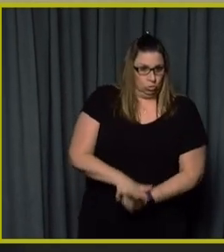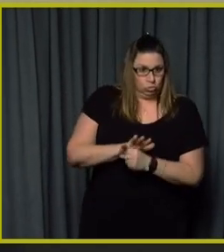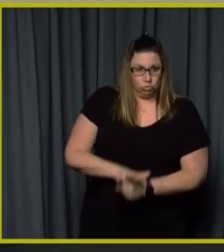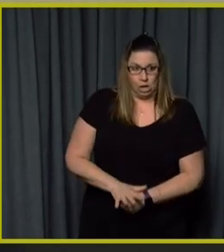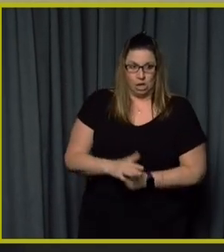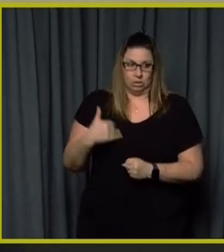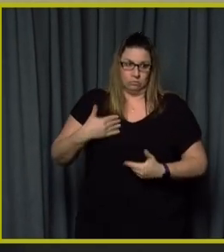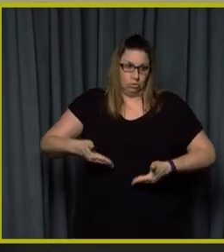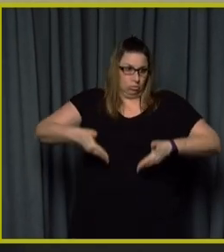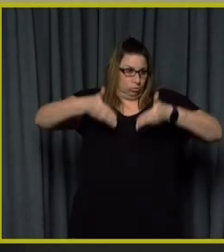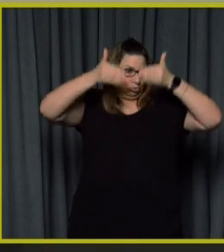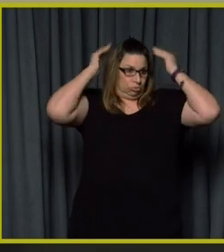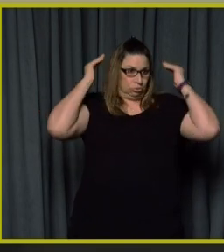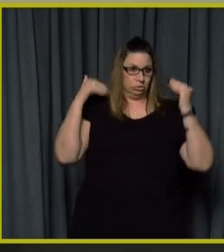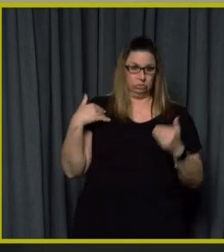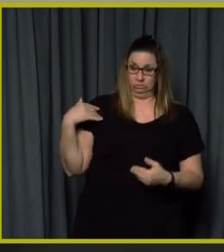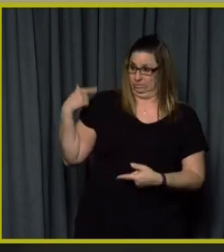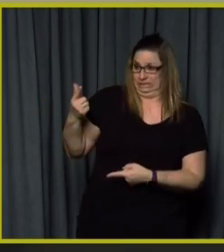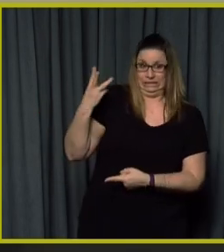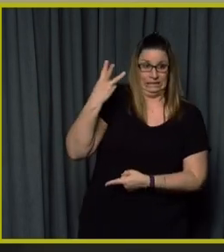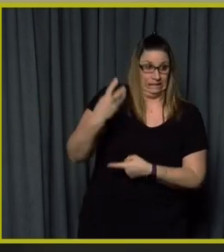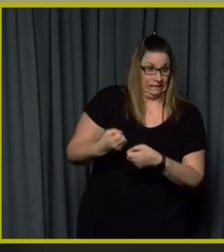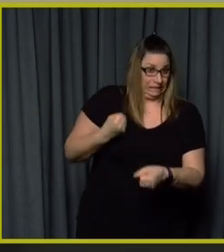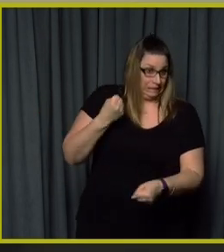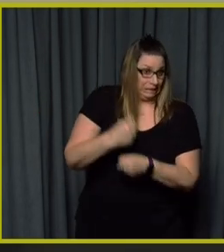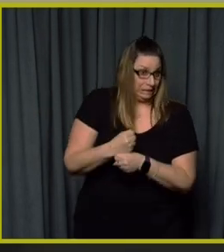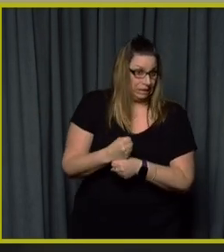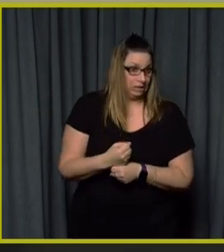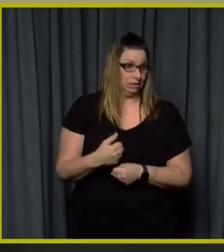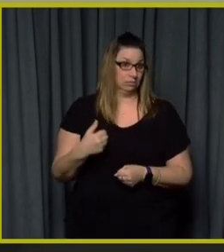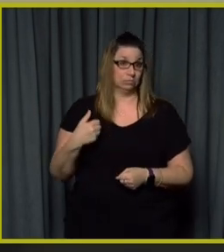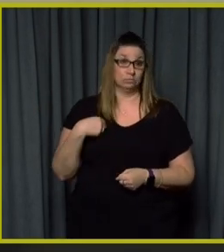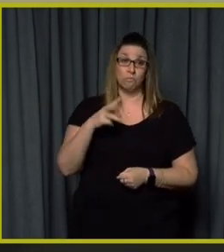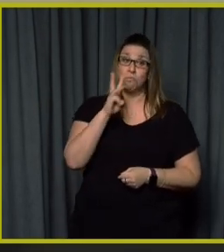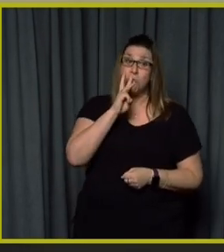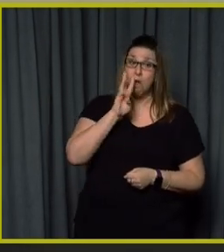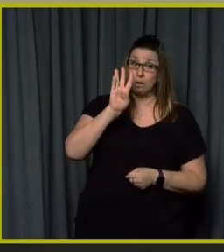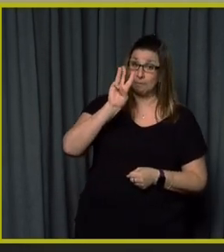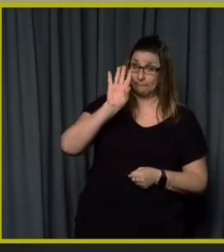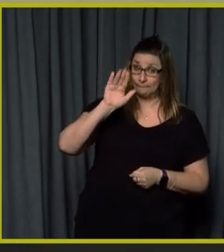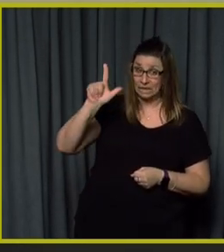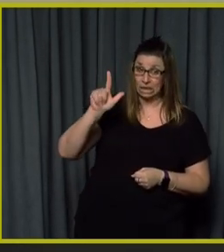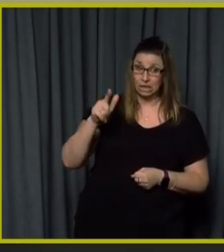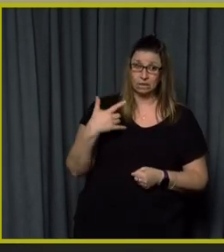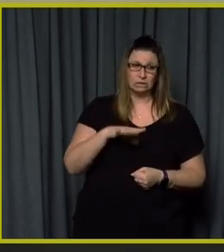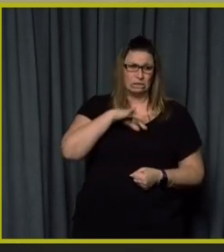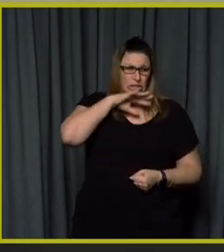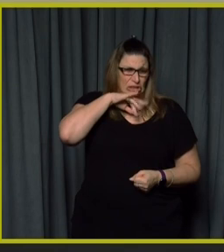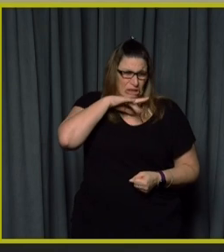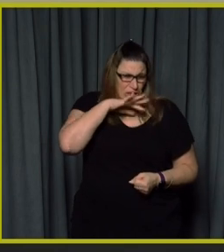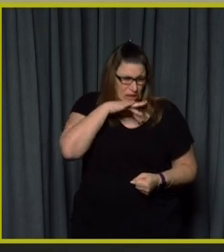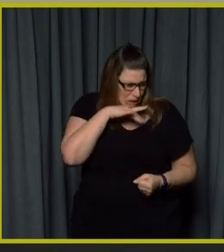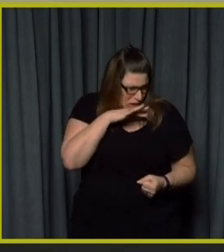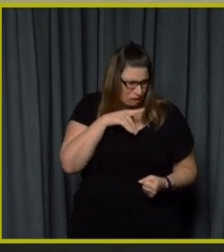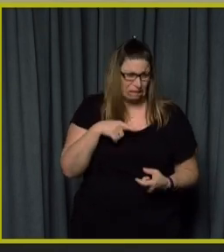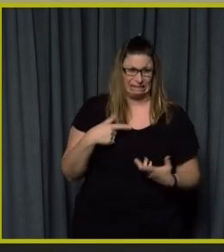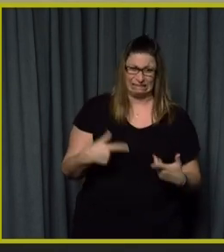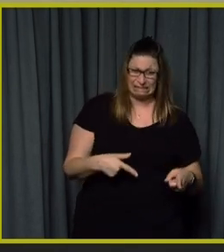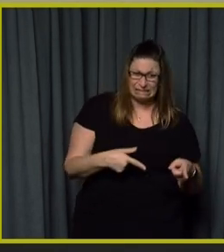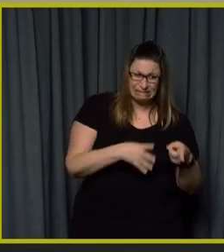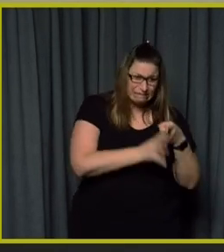and we are still fighting for clean water here in Flint, Michigan. The lead exposure impacted my family